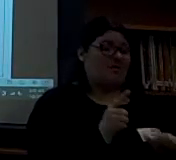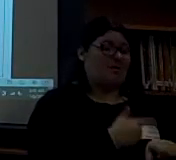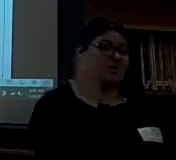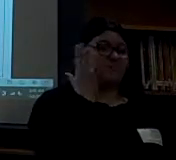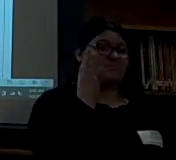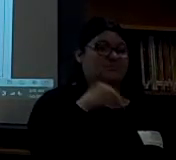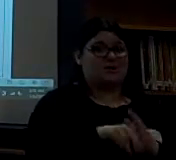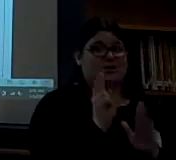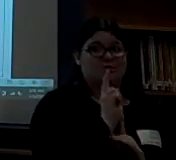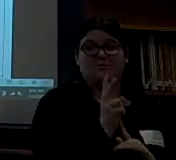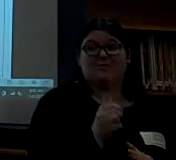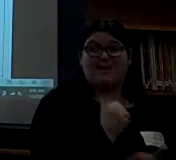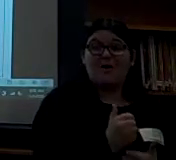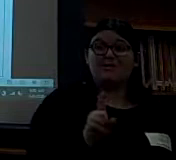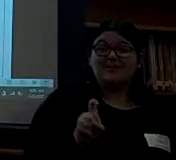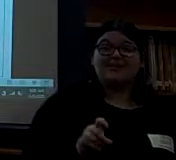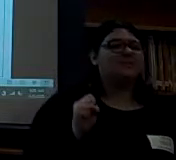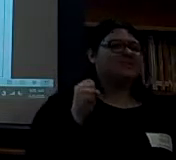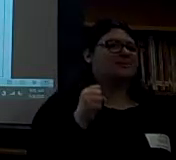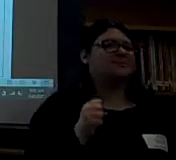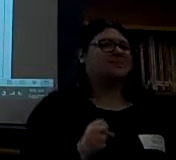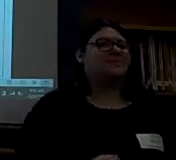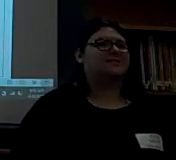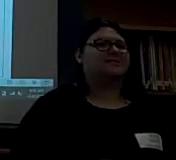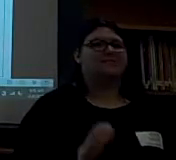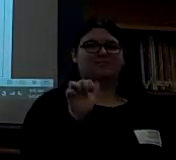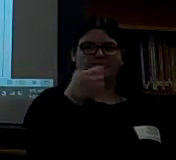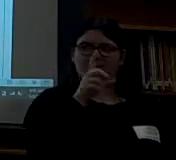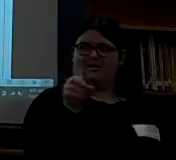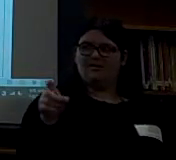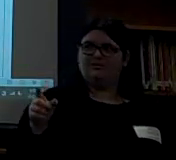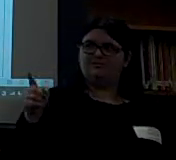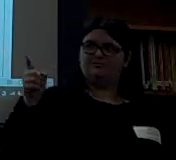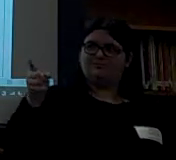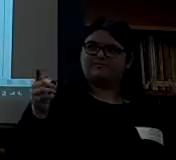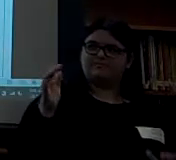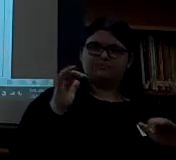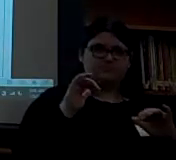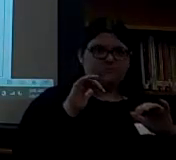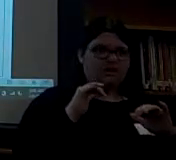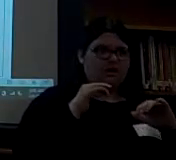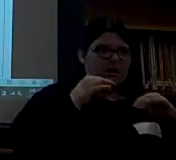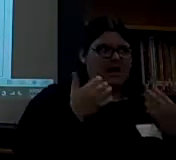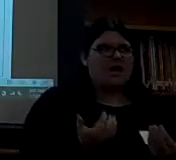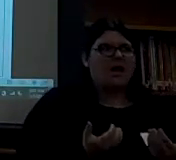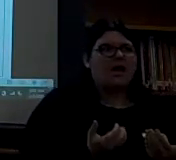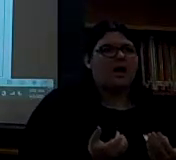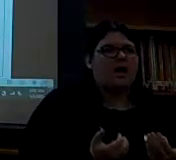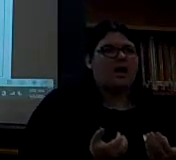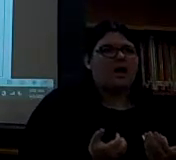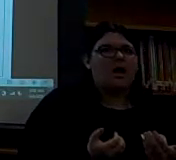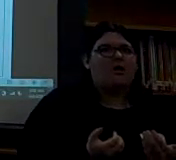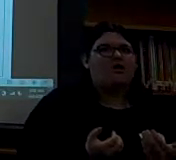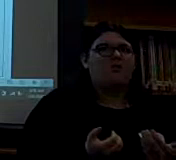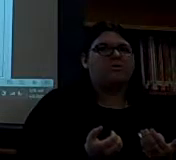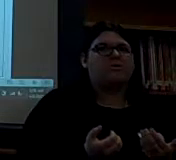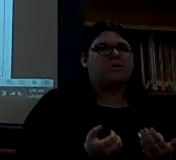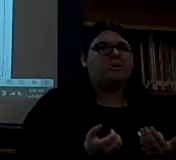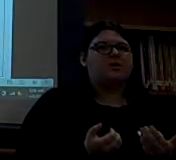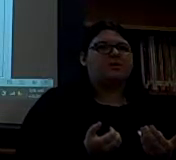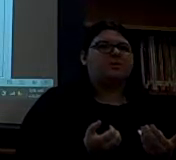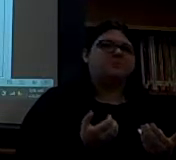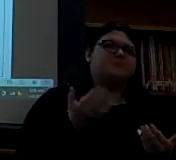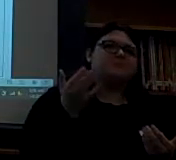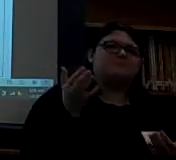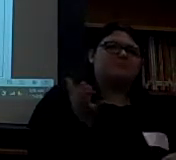that help? Yes, it does. Okay. Other questions? Yes. How do you draw a kid back in that likes to run? That likes to run? Yeah,